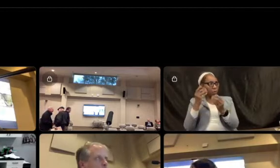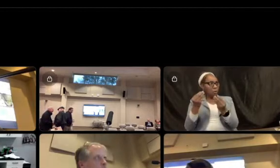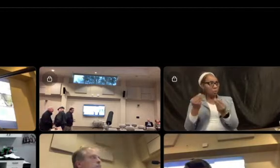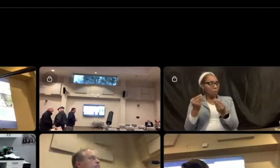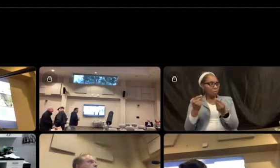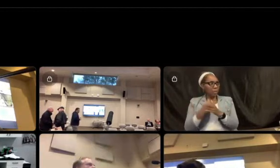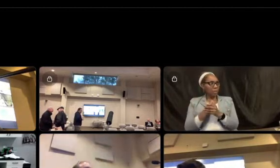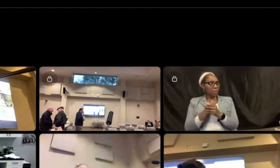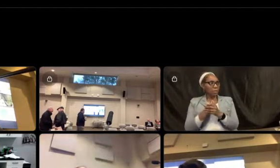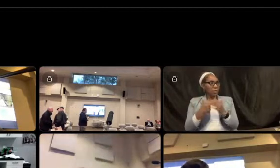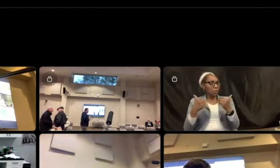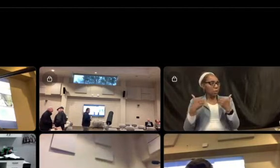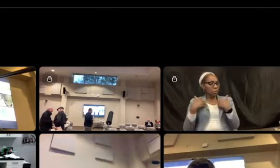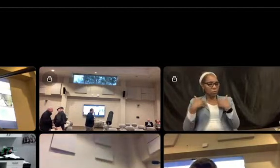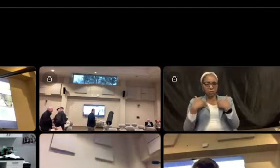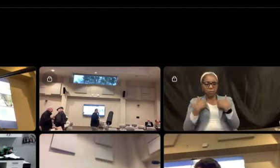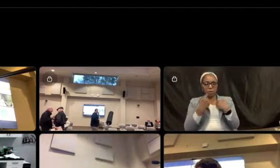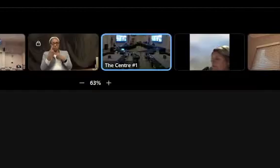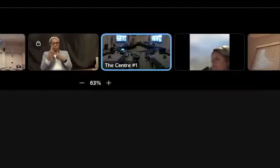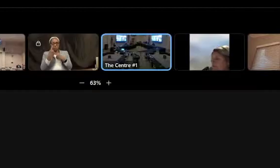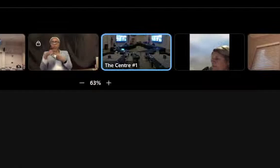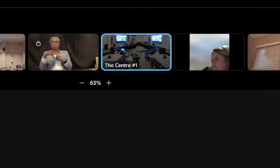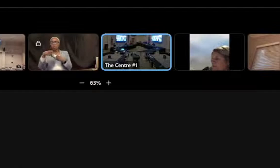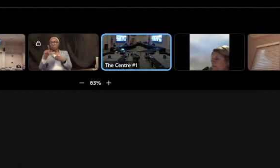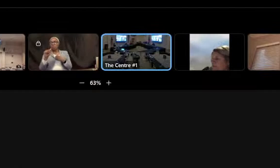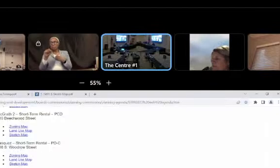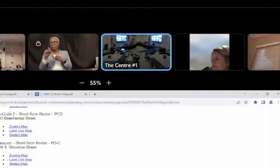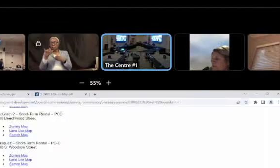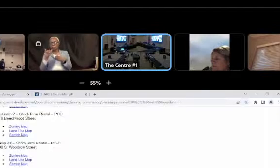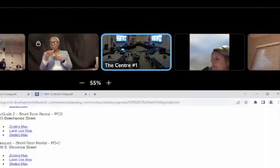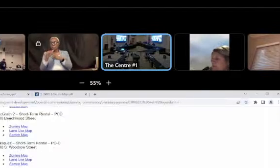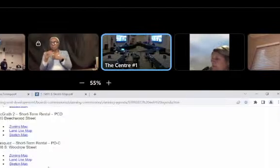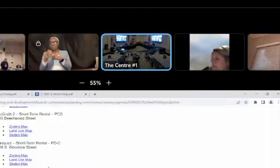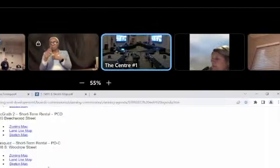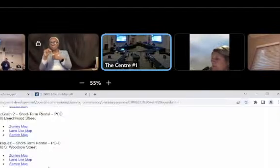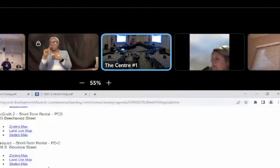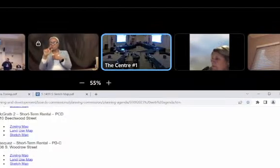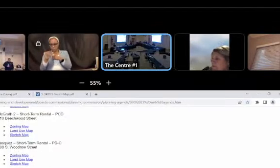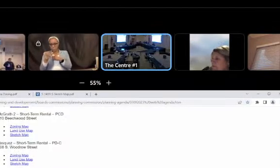1 ownership, 1 Pulaski County parcel number.